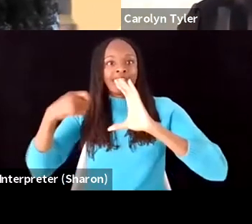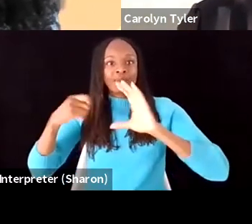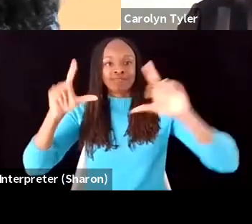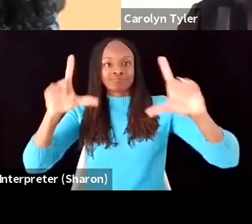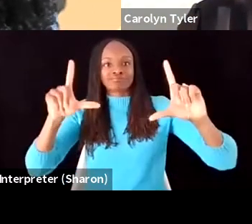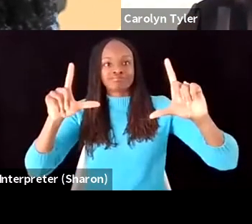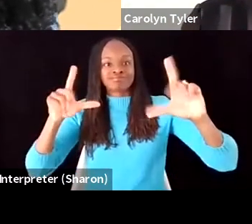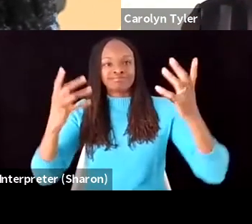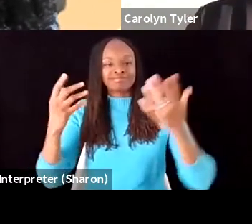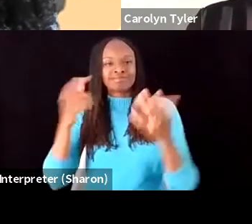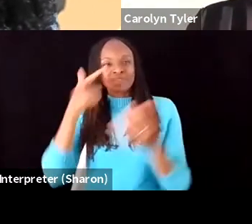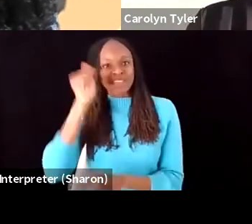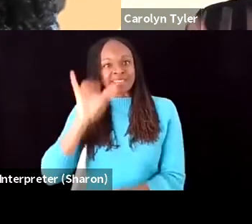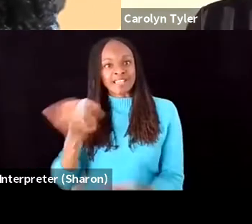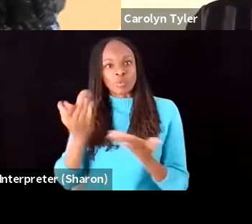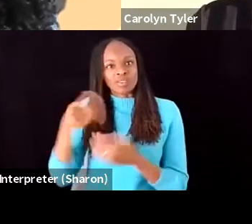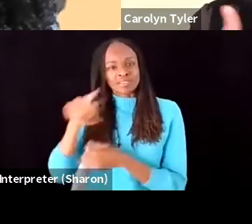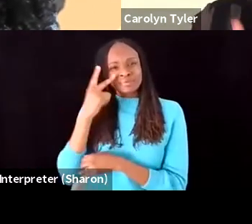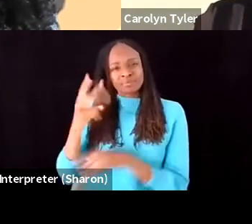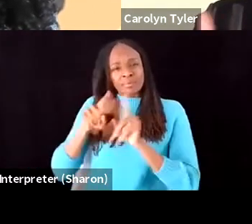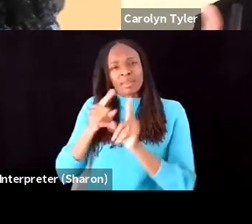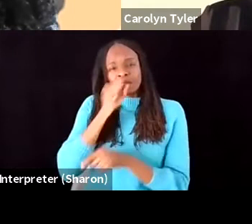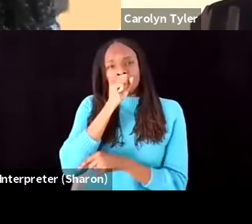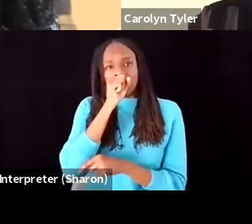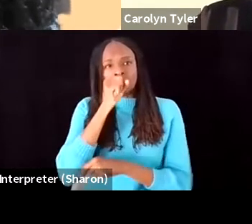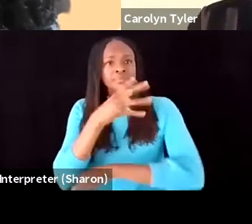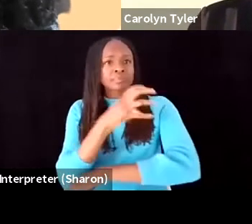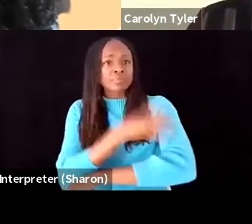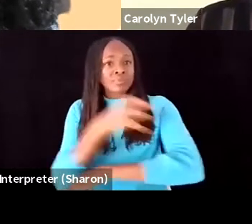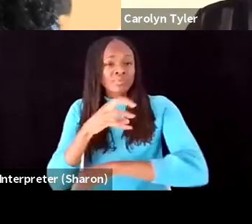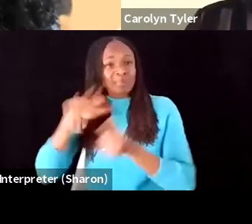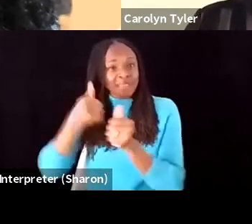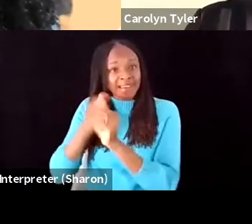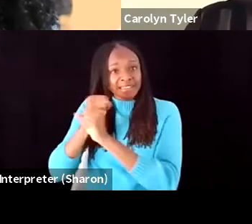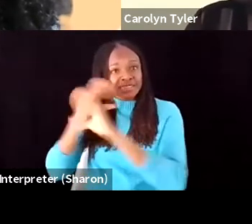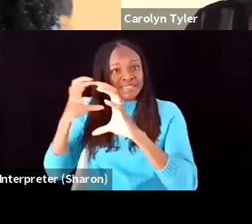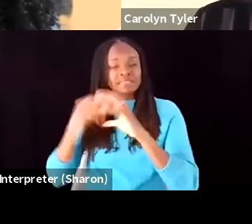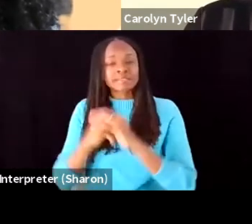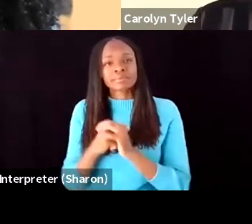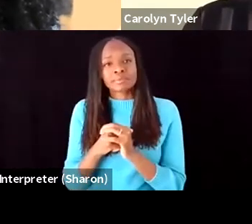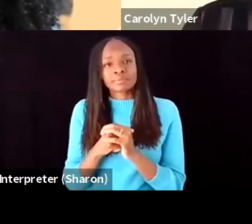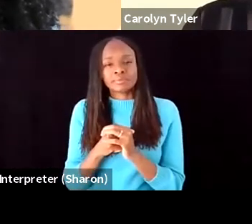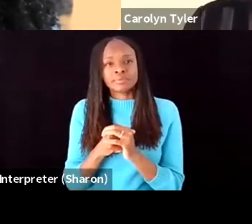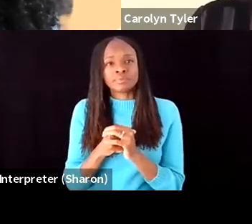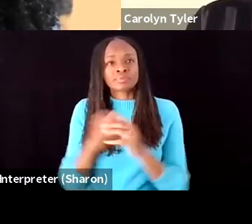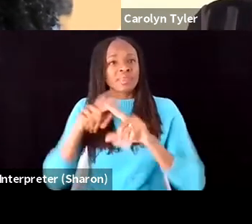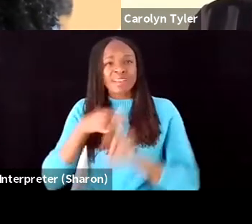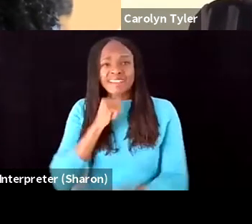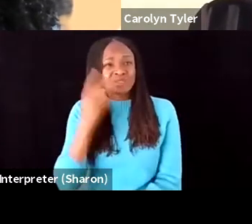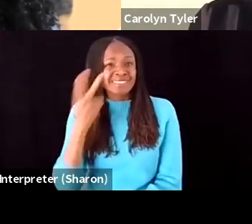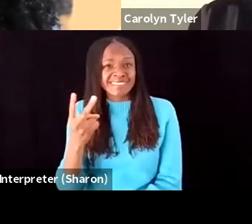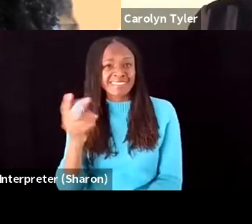they see. Right. But really the power lies behind the scenes. But I don't see that